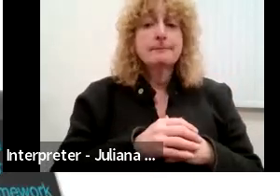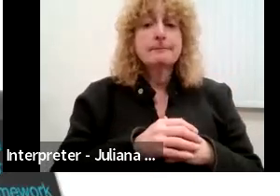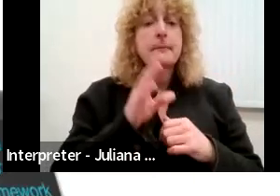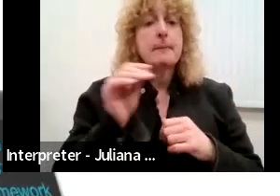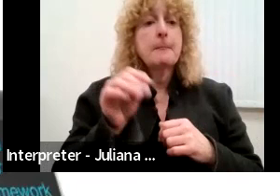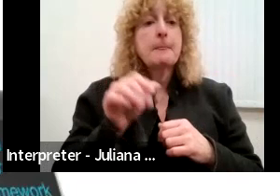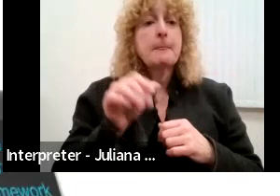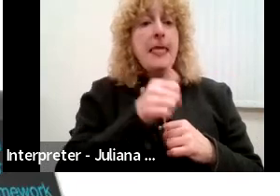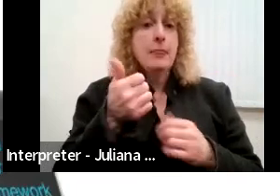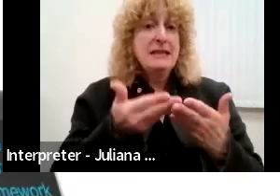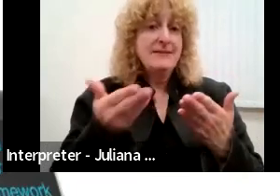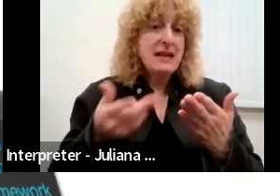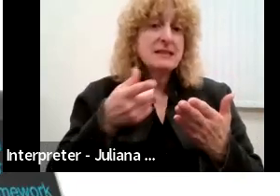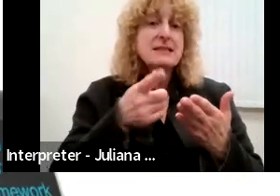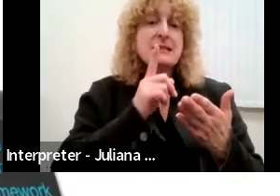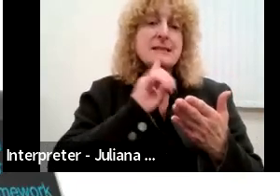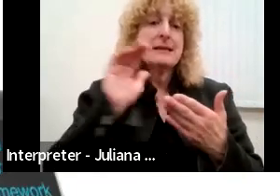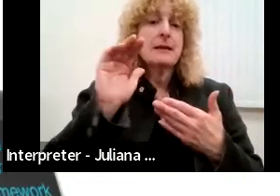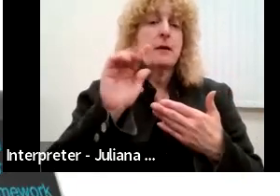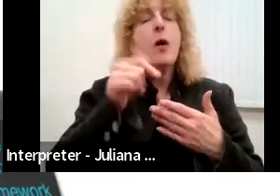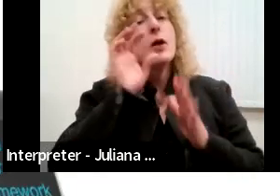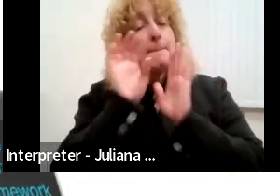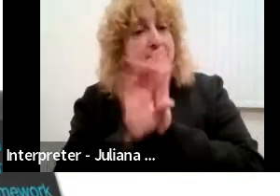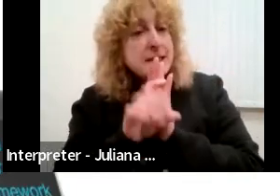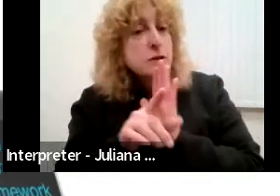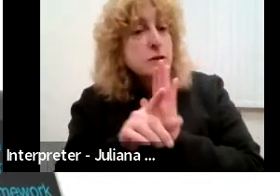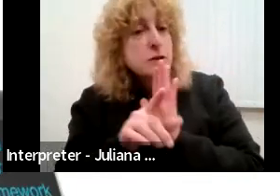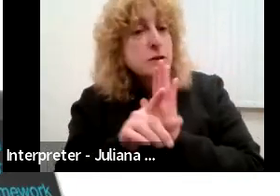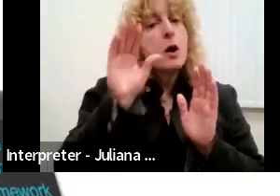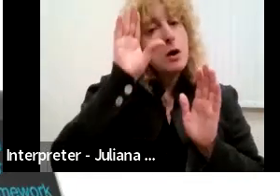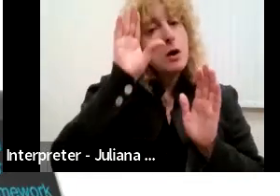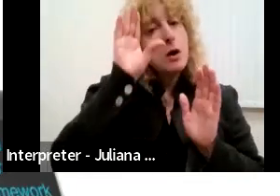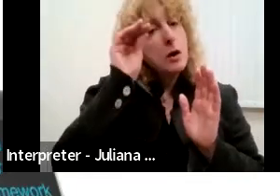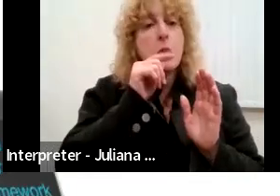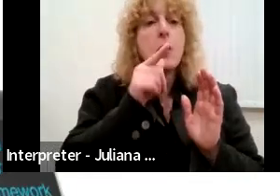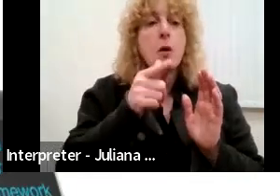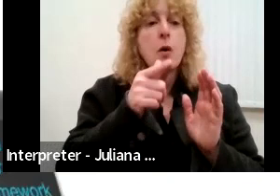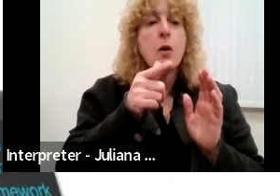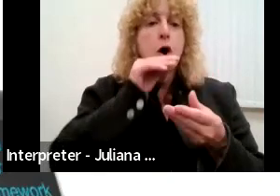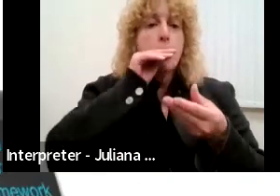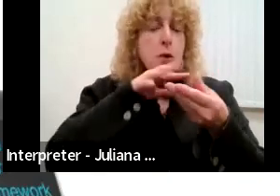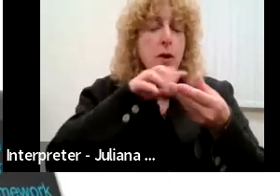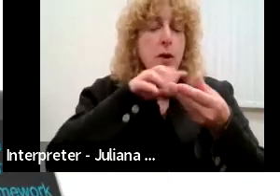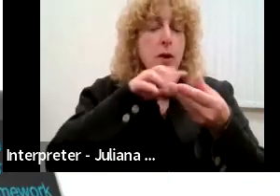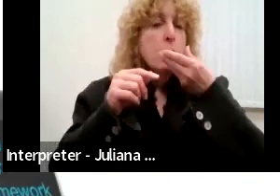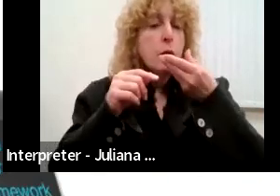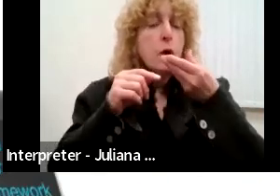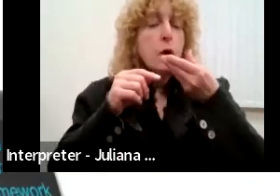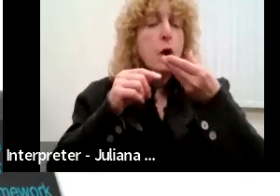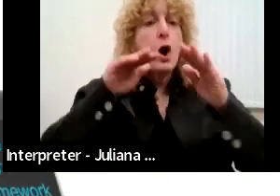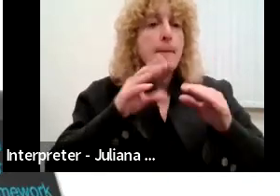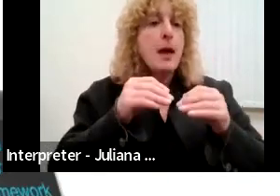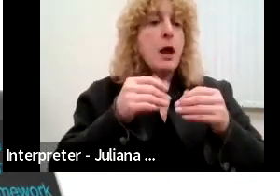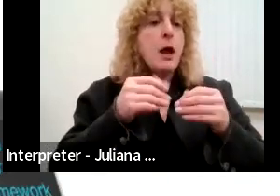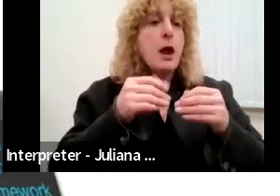other device is a small boy that is breathing through the CalmyGo device, and that is a device to help with breathing in and